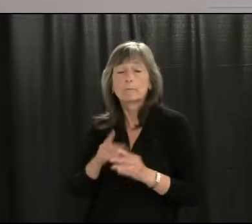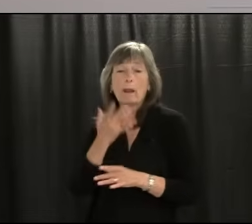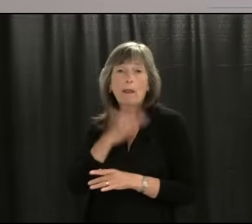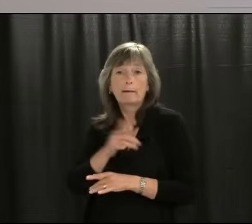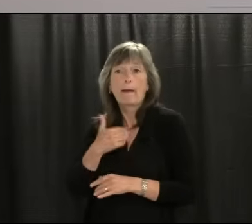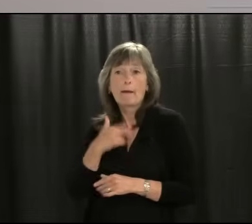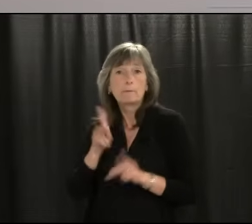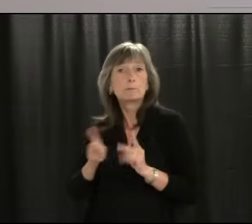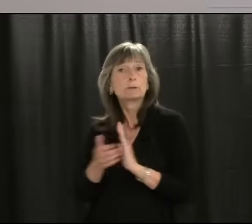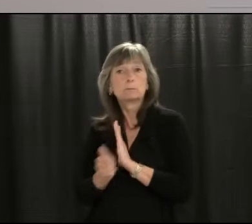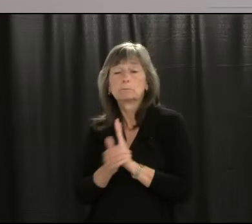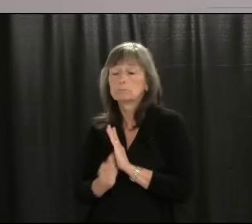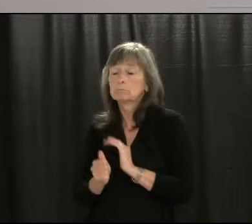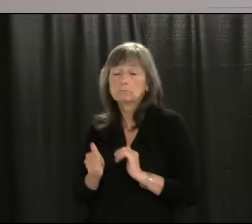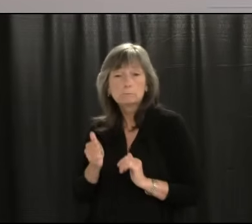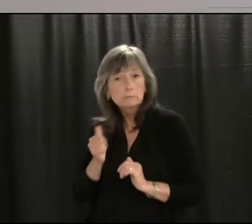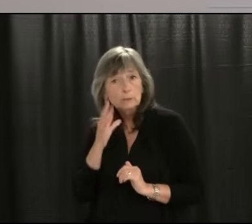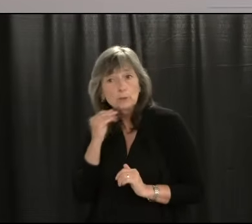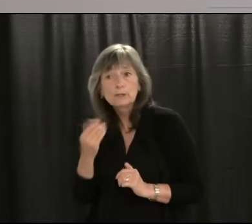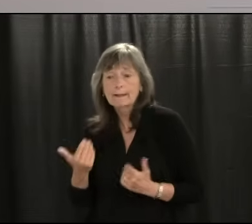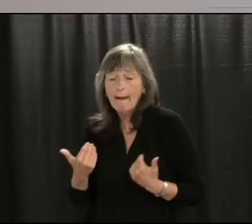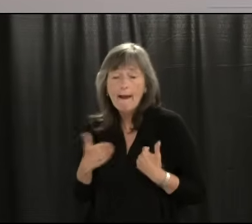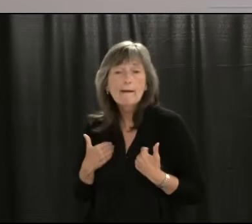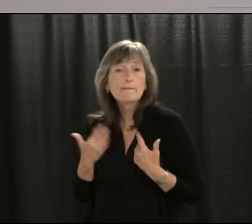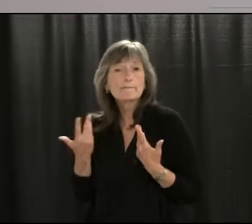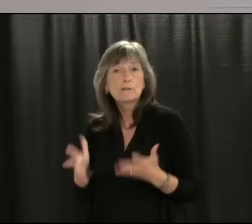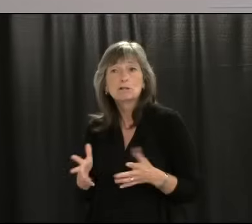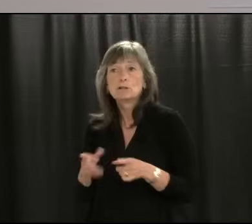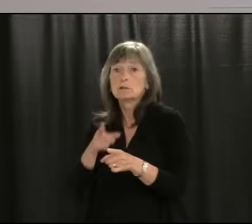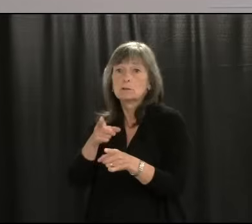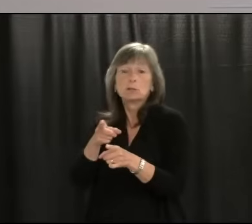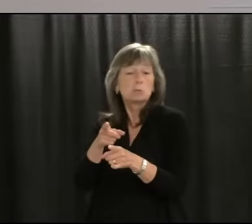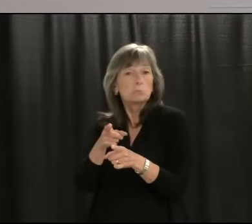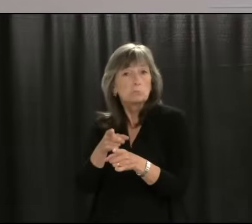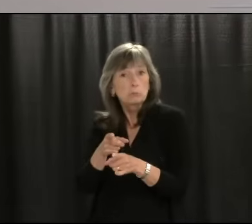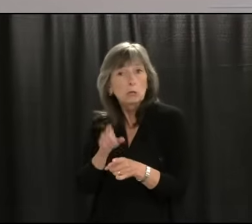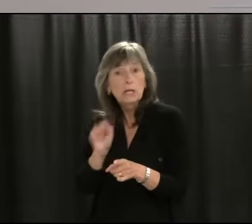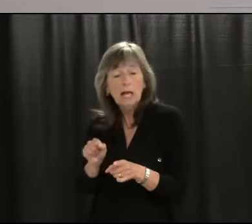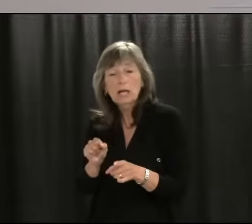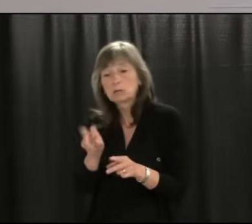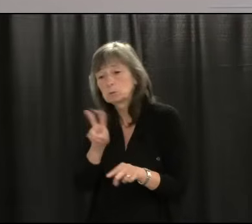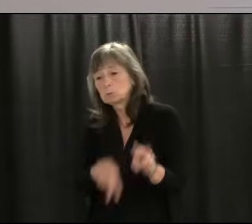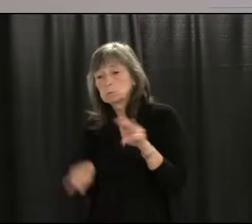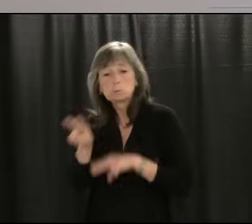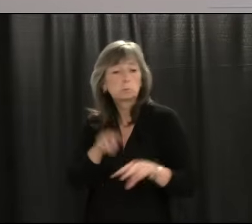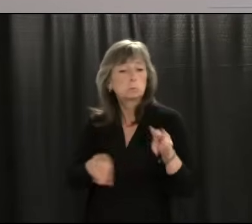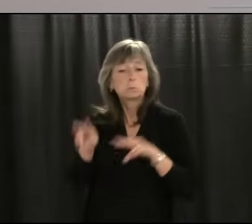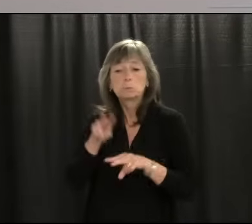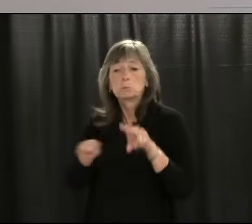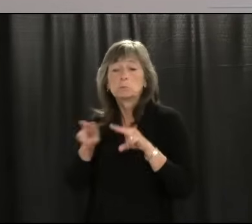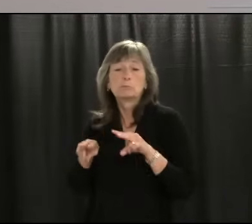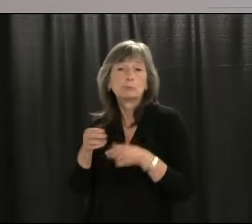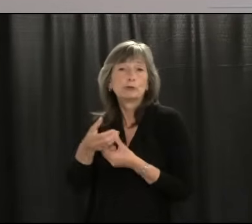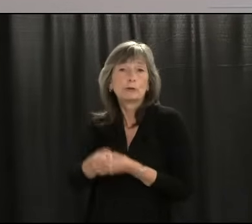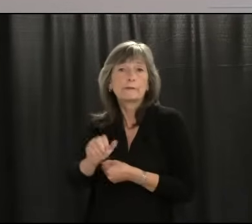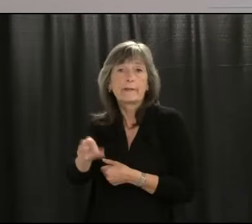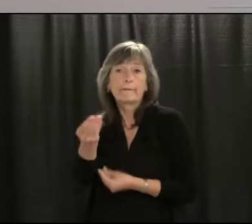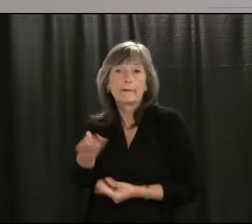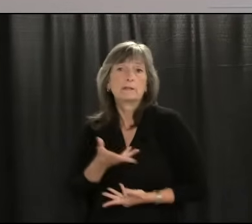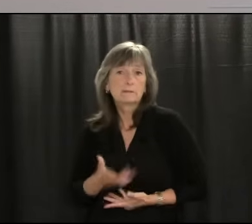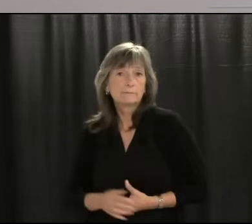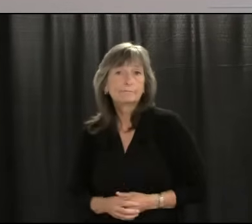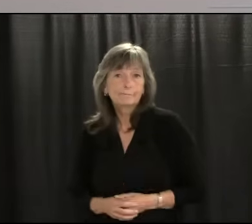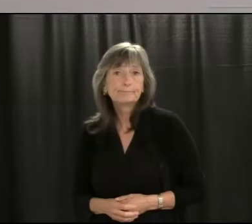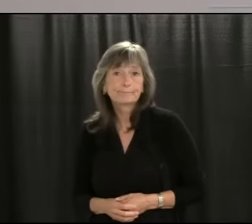have people who are as talented and dedicated as they are, and we trust their advice when they